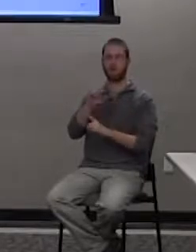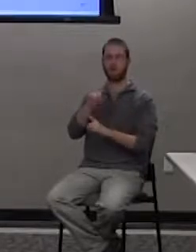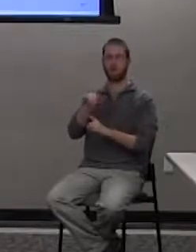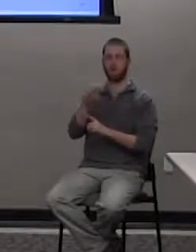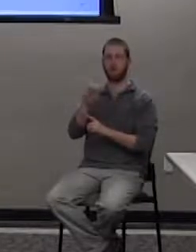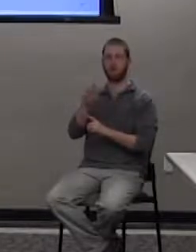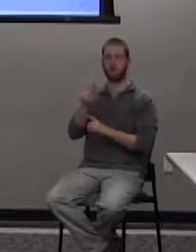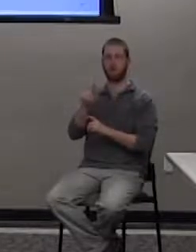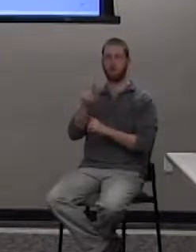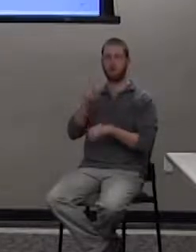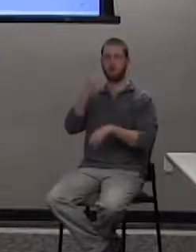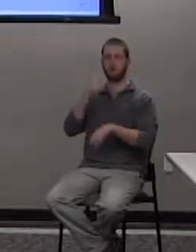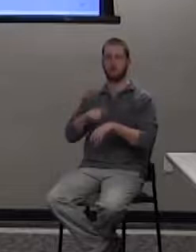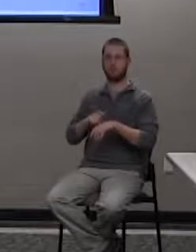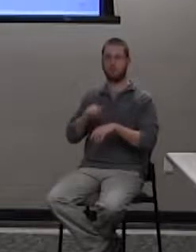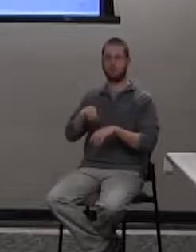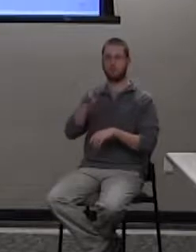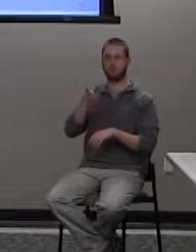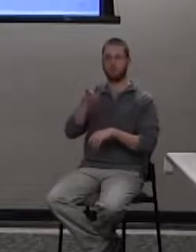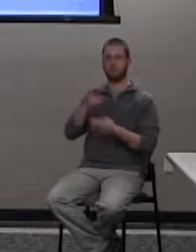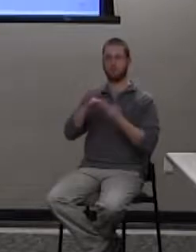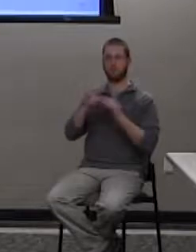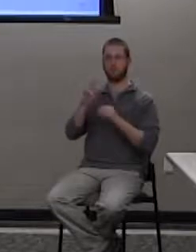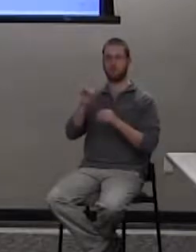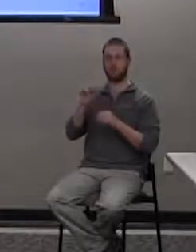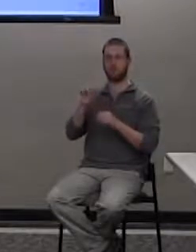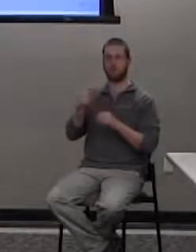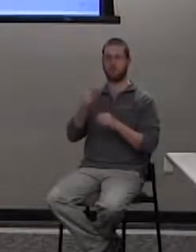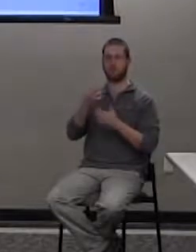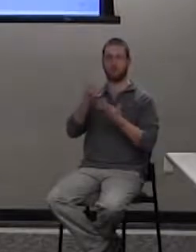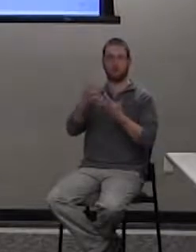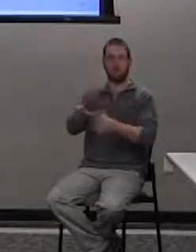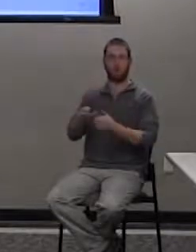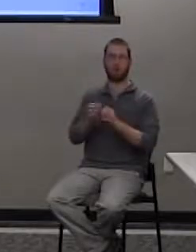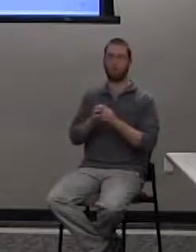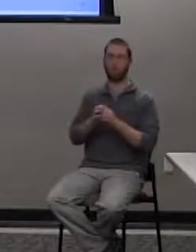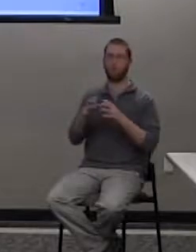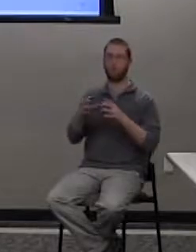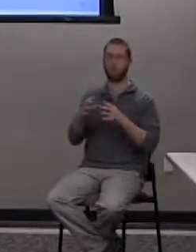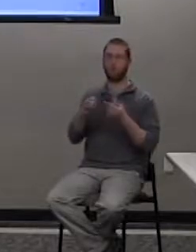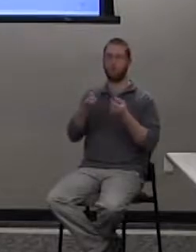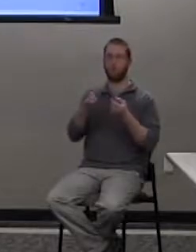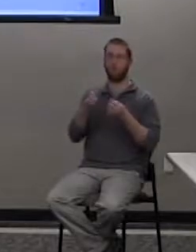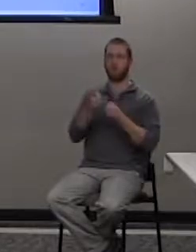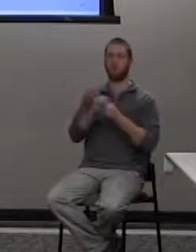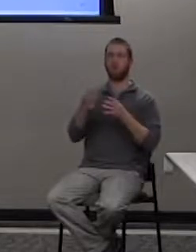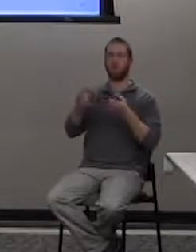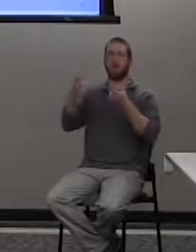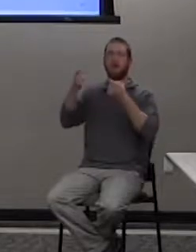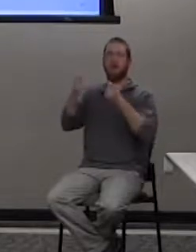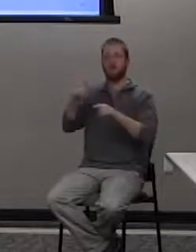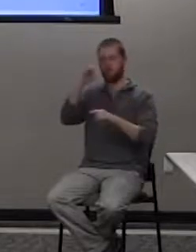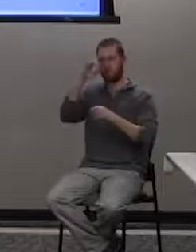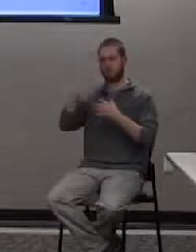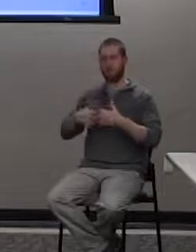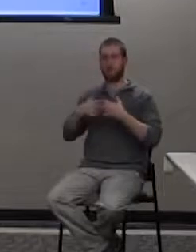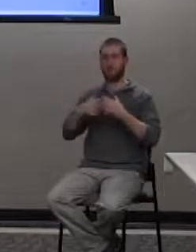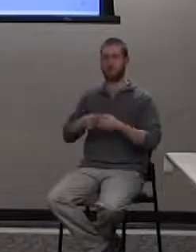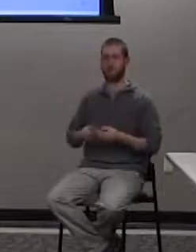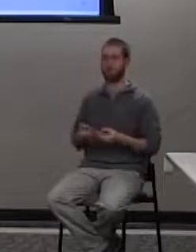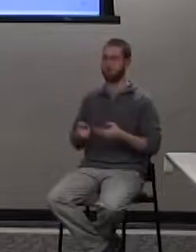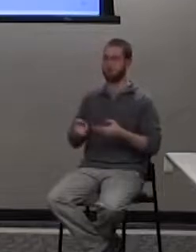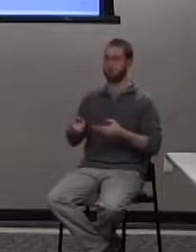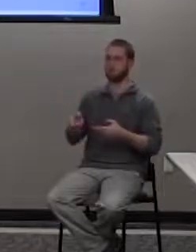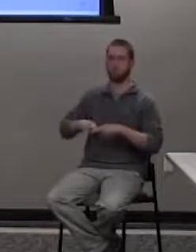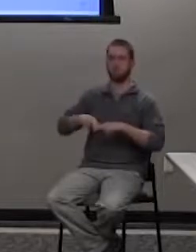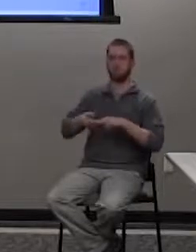70s when this community, in my opinion, did not want growth. Growth happened because that's when manufacturing really started